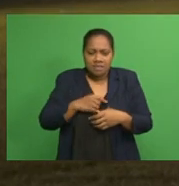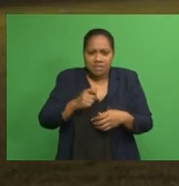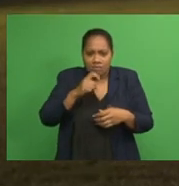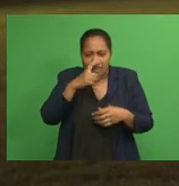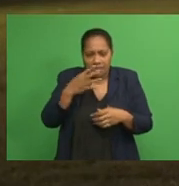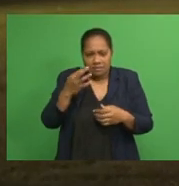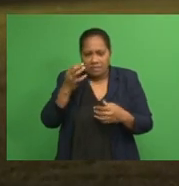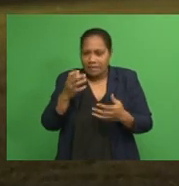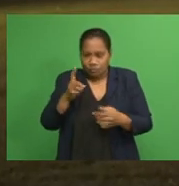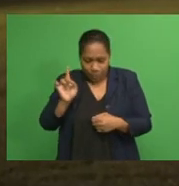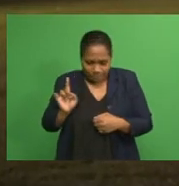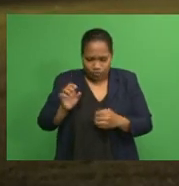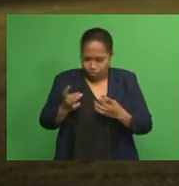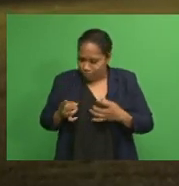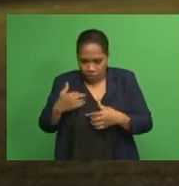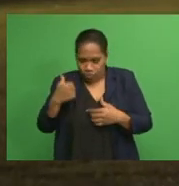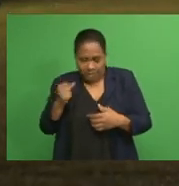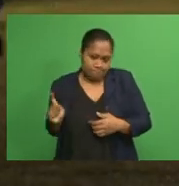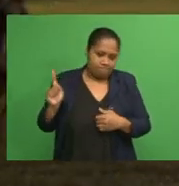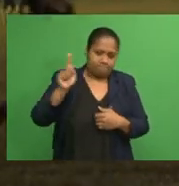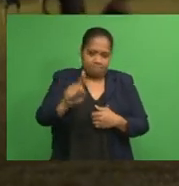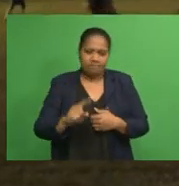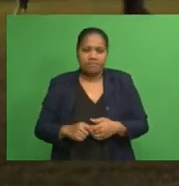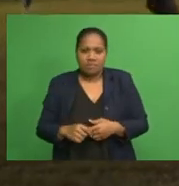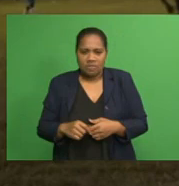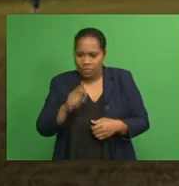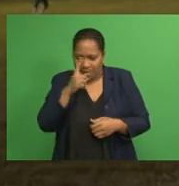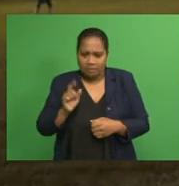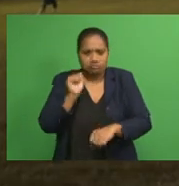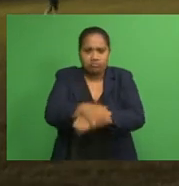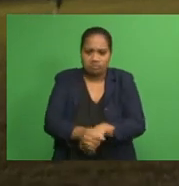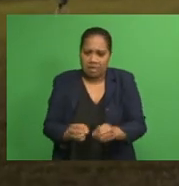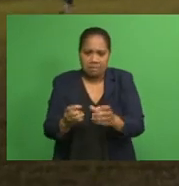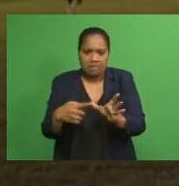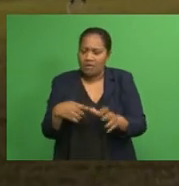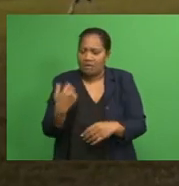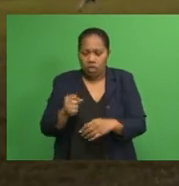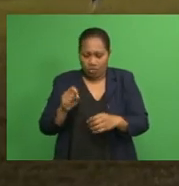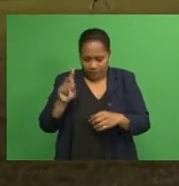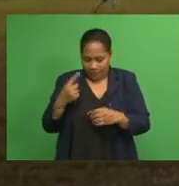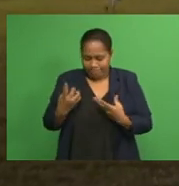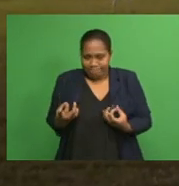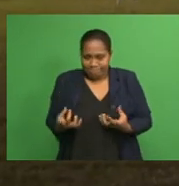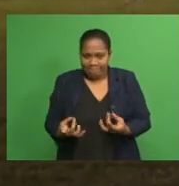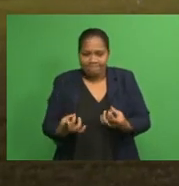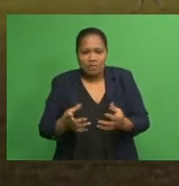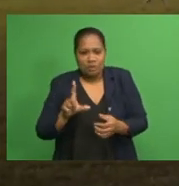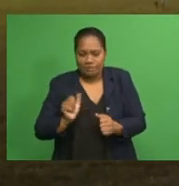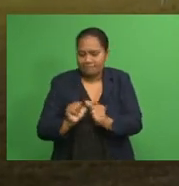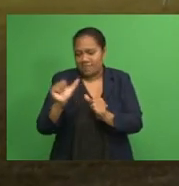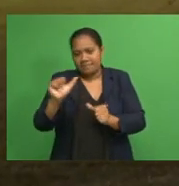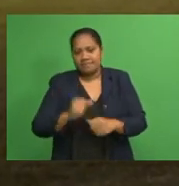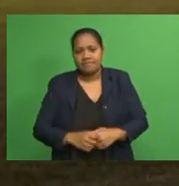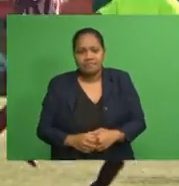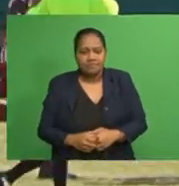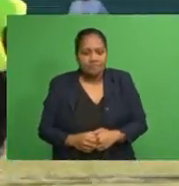No. We need to prepare well and play good football on the pitch and do the best to try and